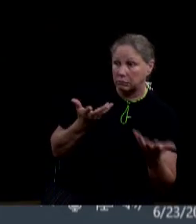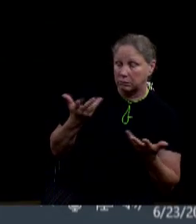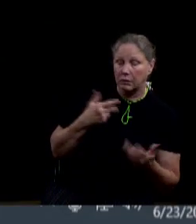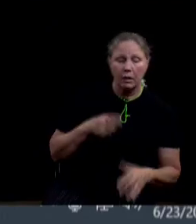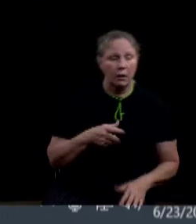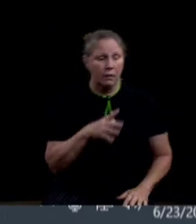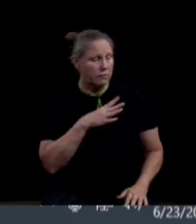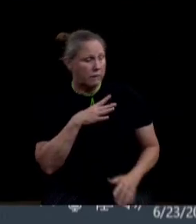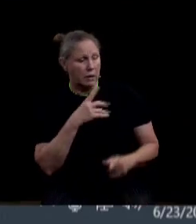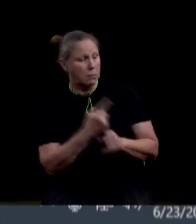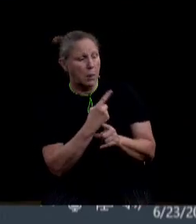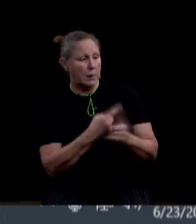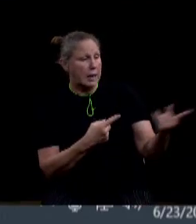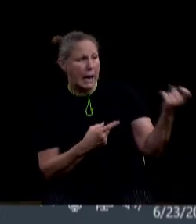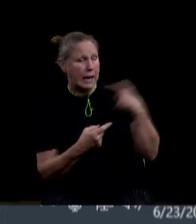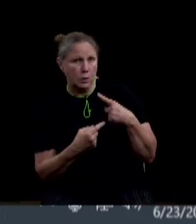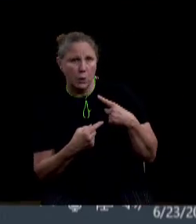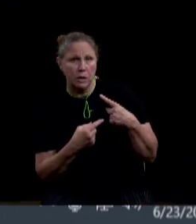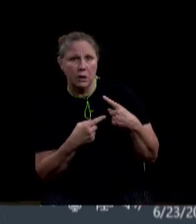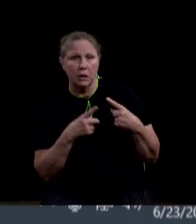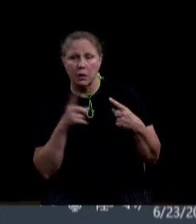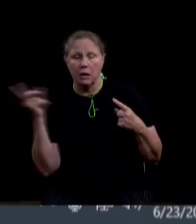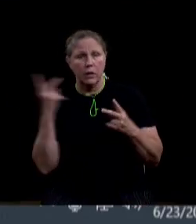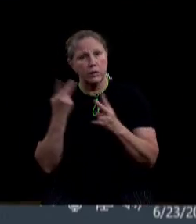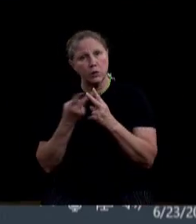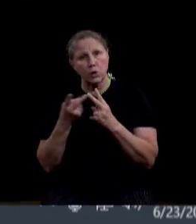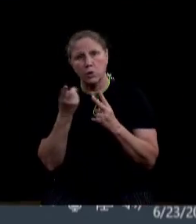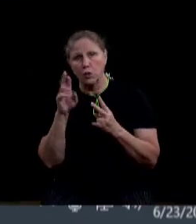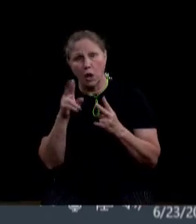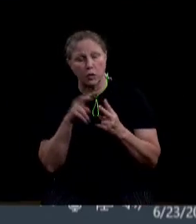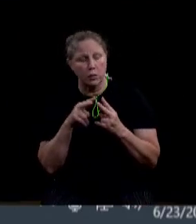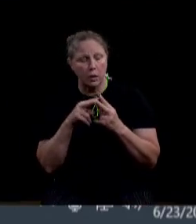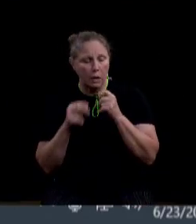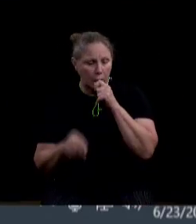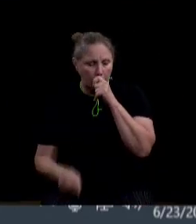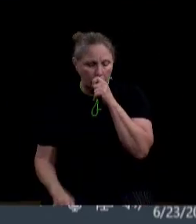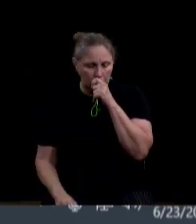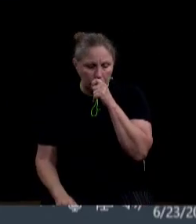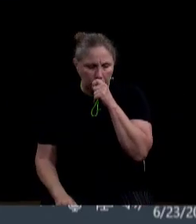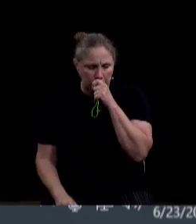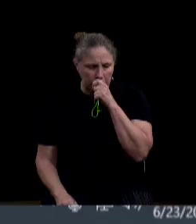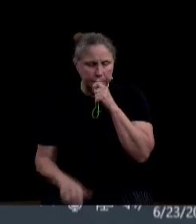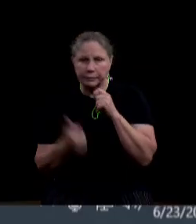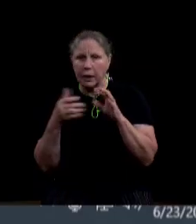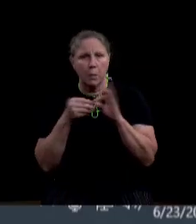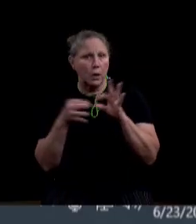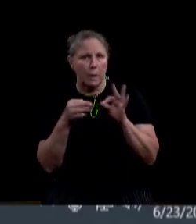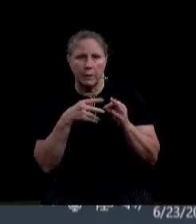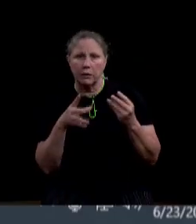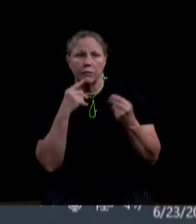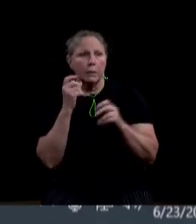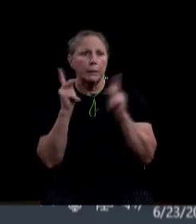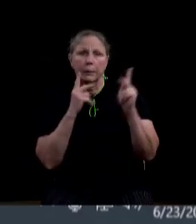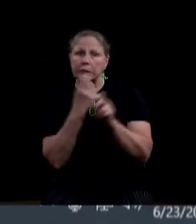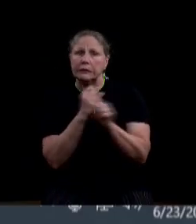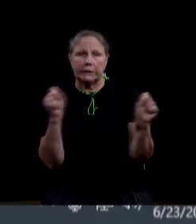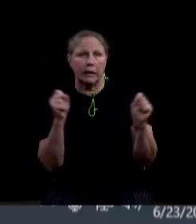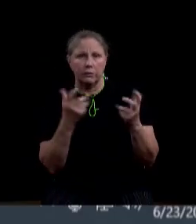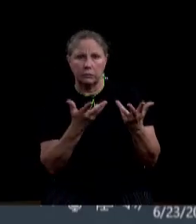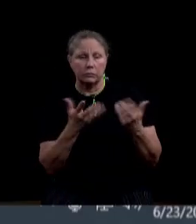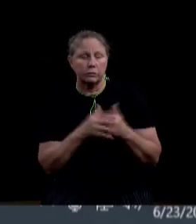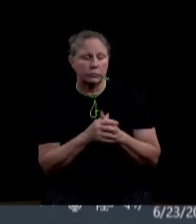Dr. Gray at this point, and then other comments Wait. we can probably save for the action on the resolution. Got it. I have no